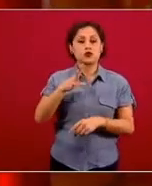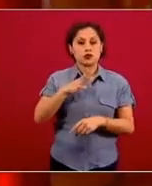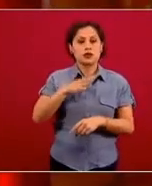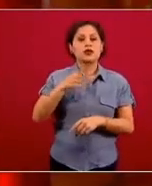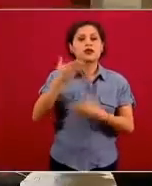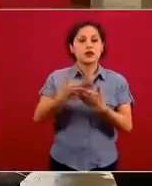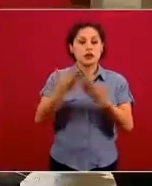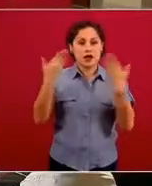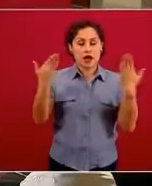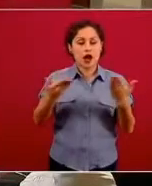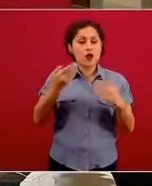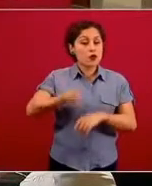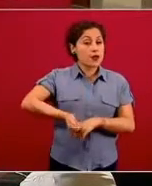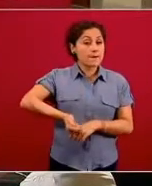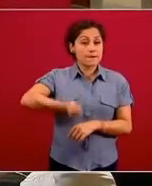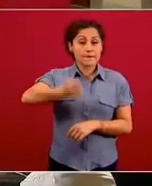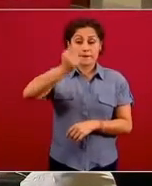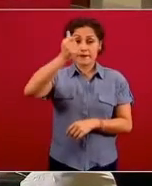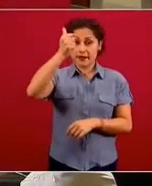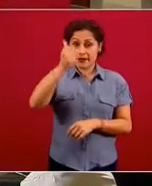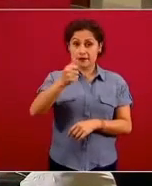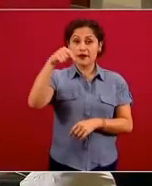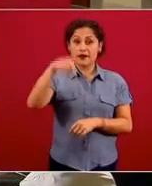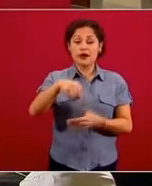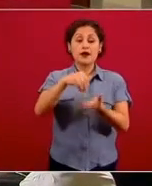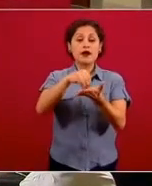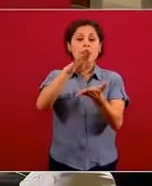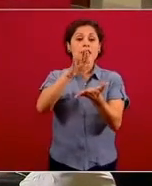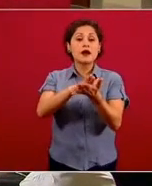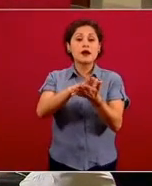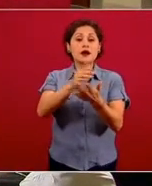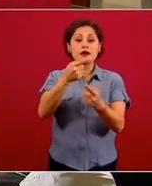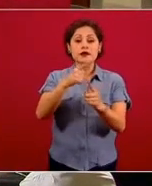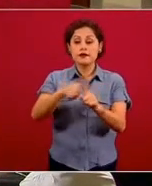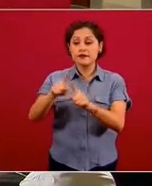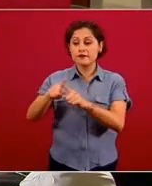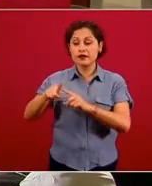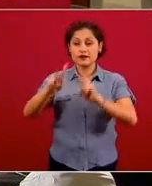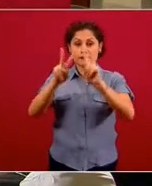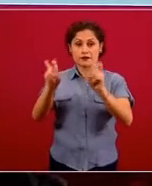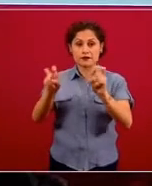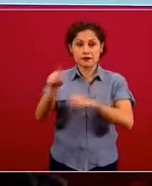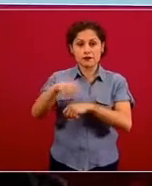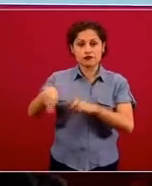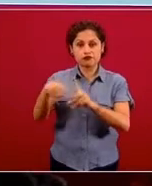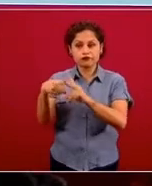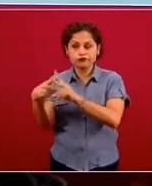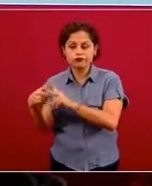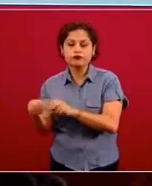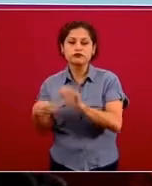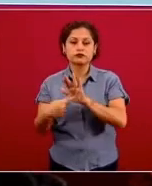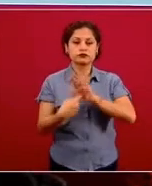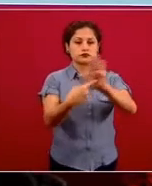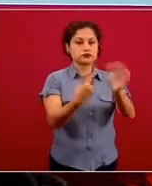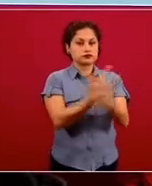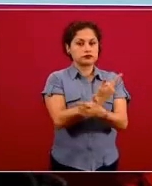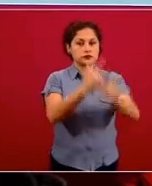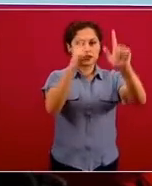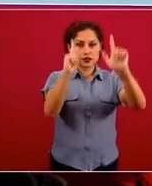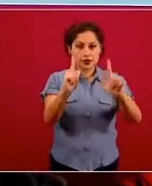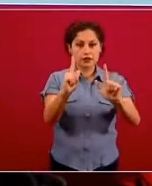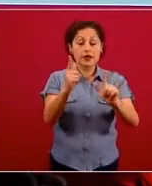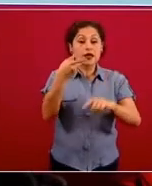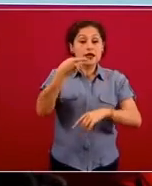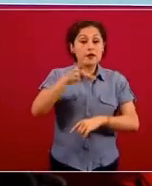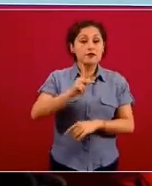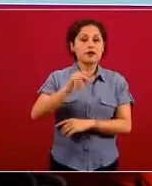This is where you'll be able to see whether people have COVID, how many people do. This is for all of the information that you've